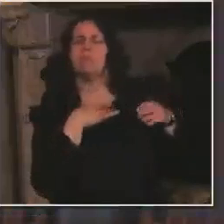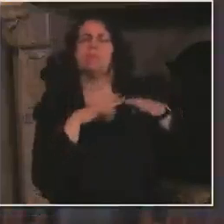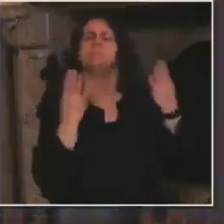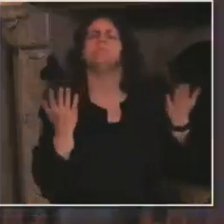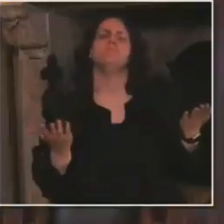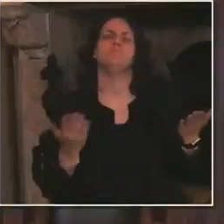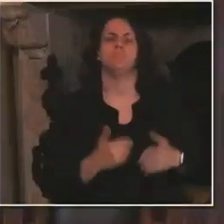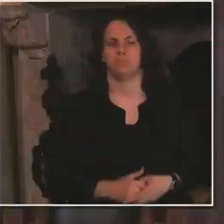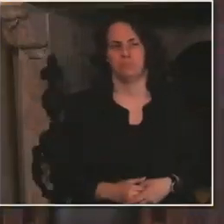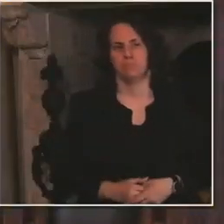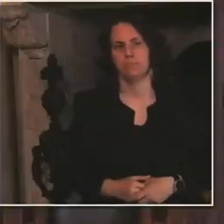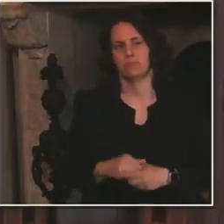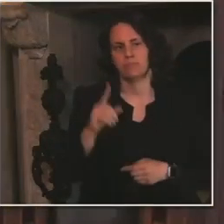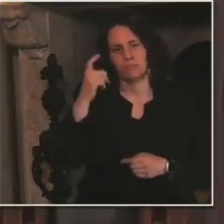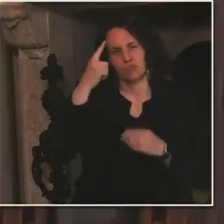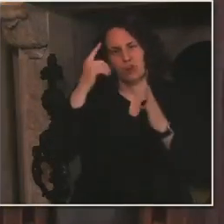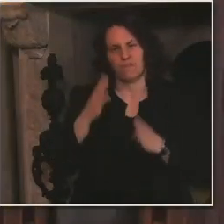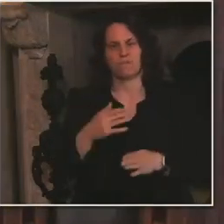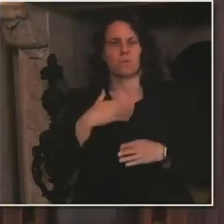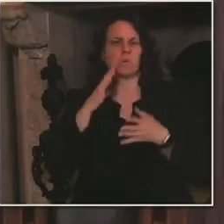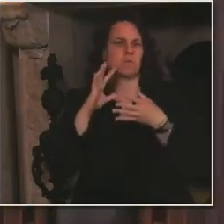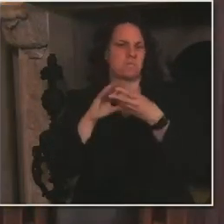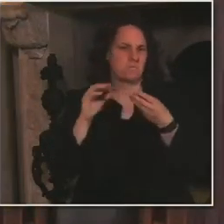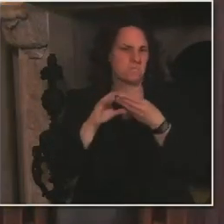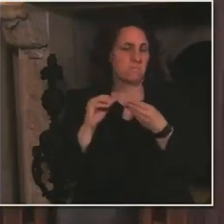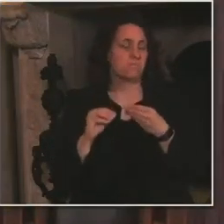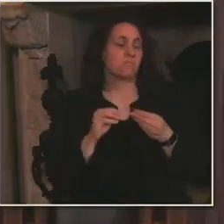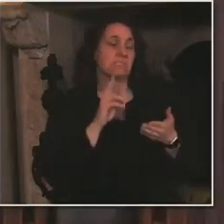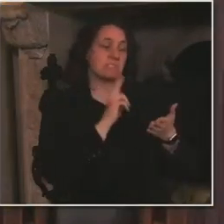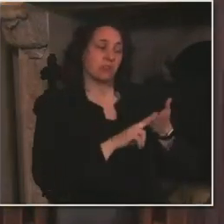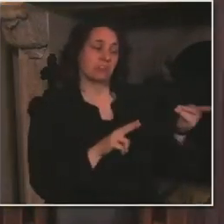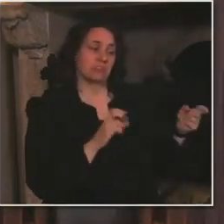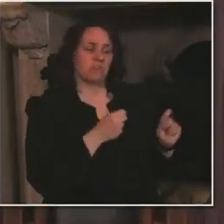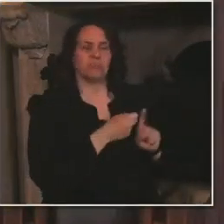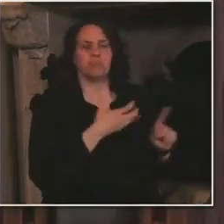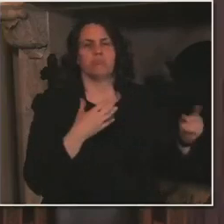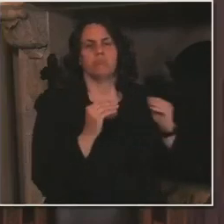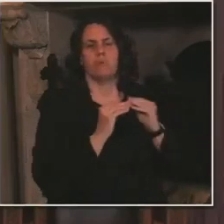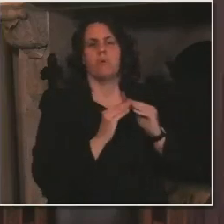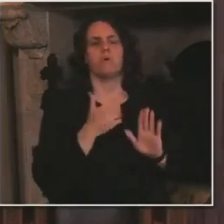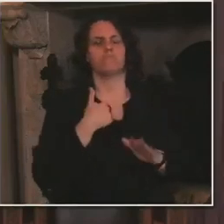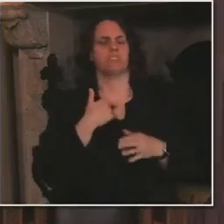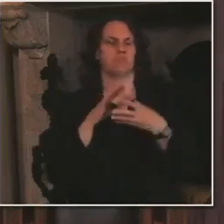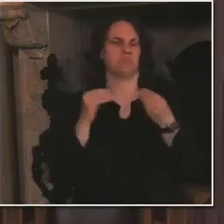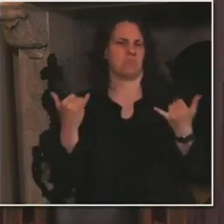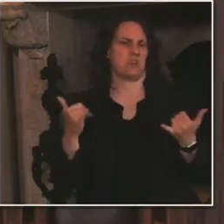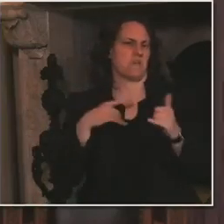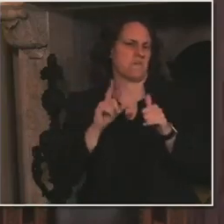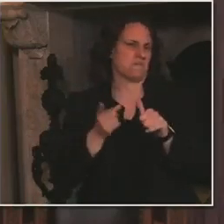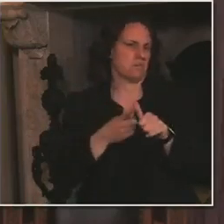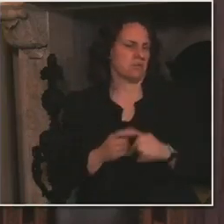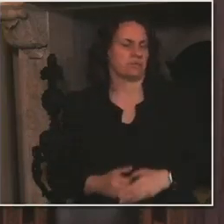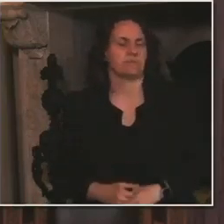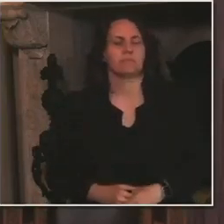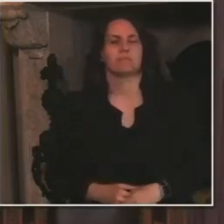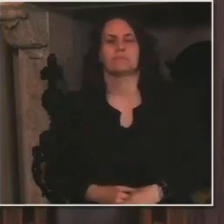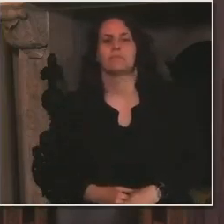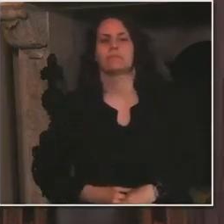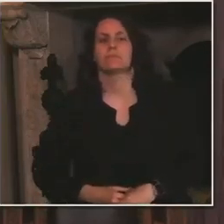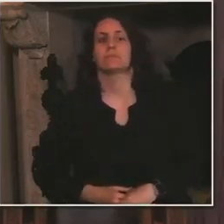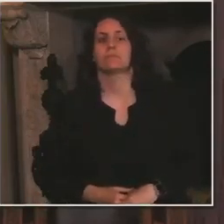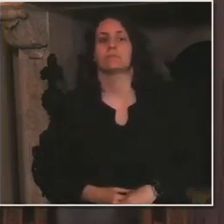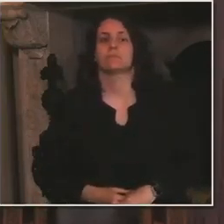can add to it, or Dr. Westergaard. But we set criteria out there, and it's